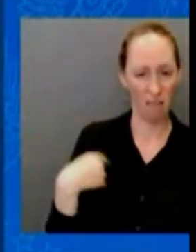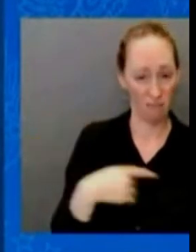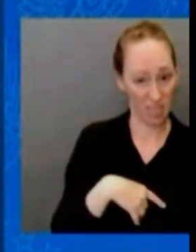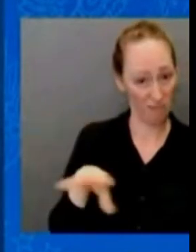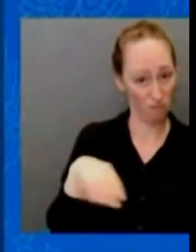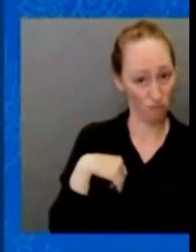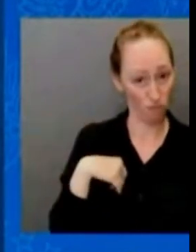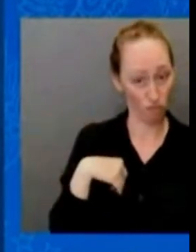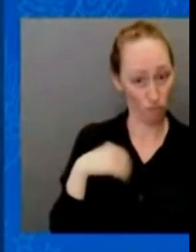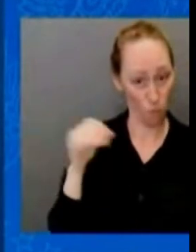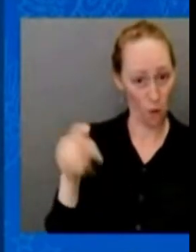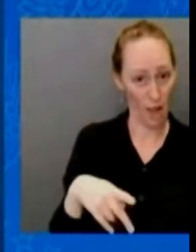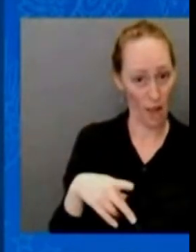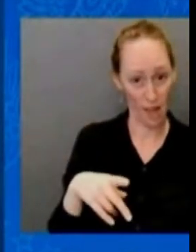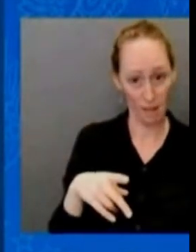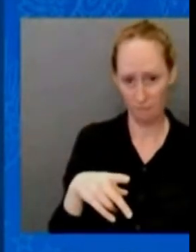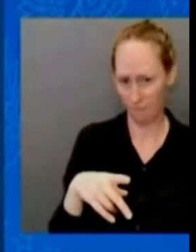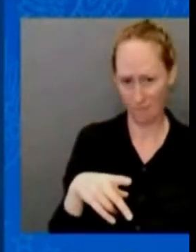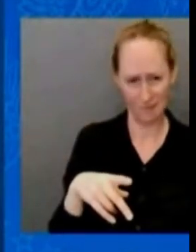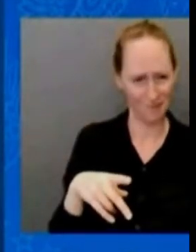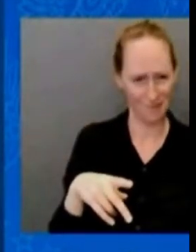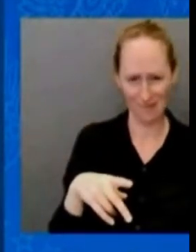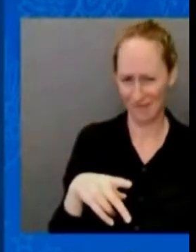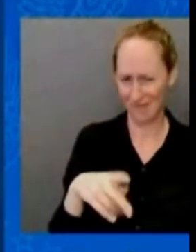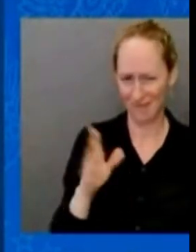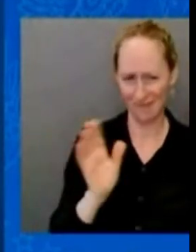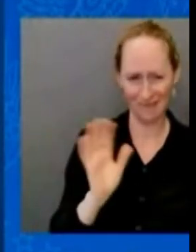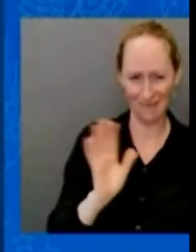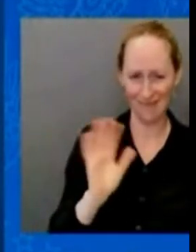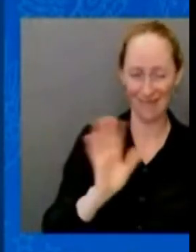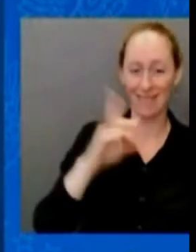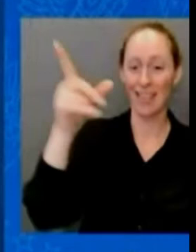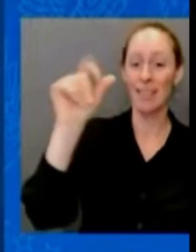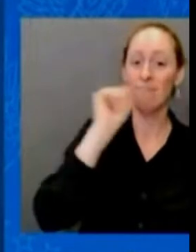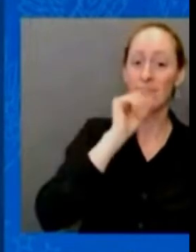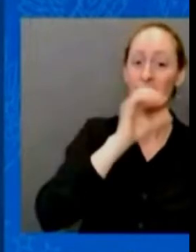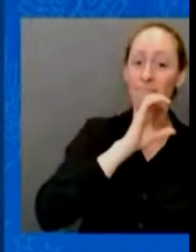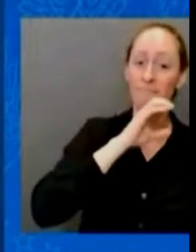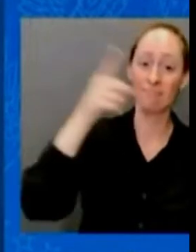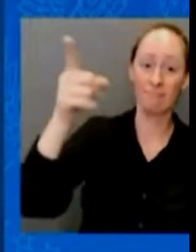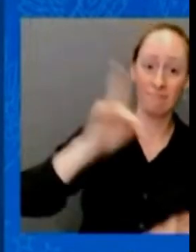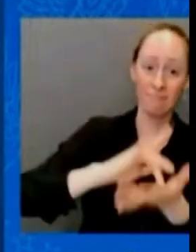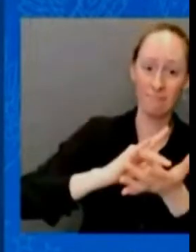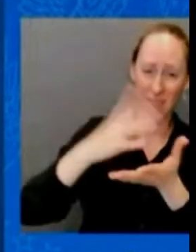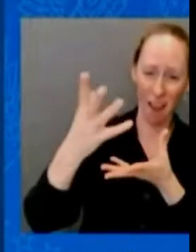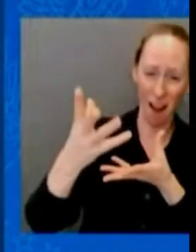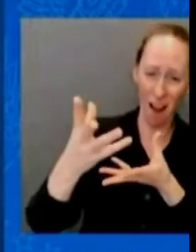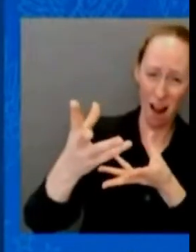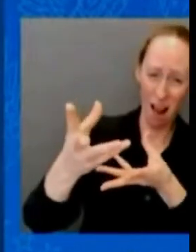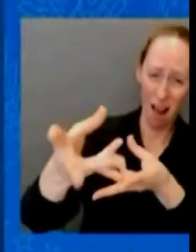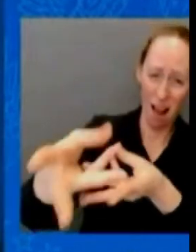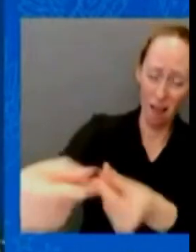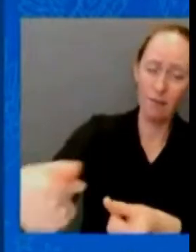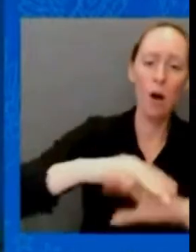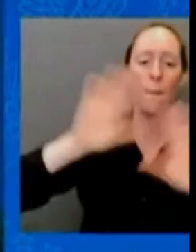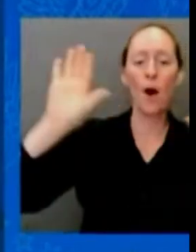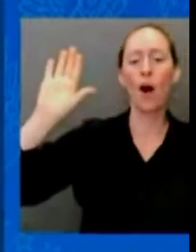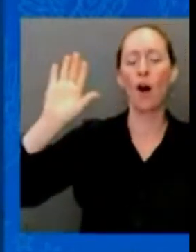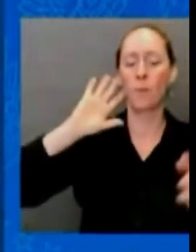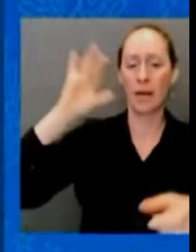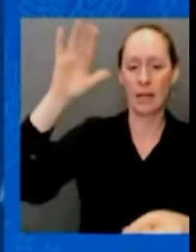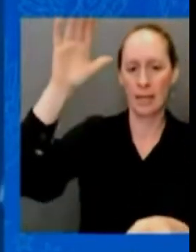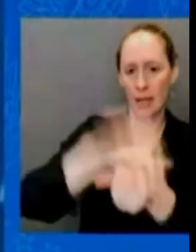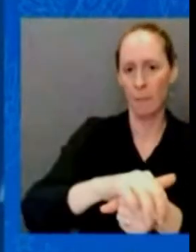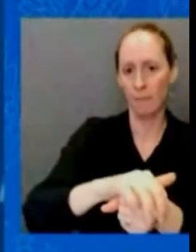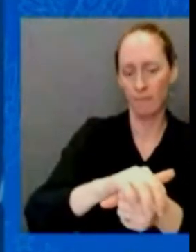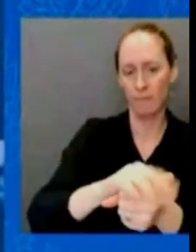seniors' out-of-pocket prescriptions starting next year. Prescription drugs, and it's the law now, will not have to pay if they're on Medicare more